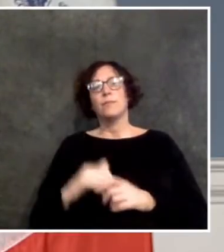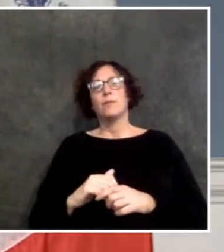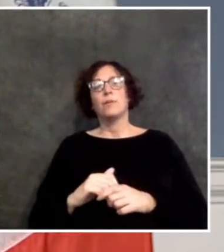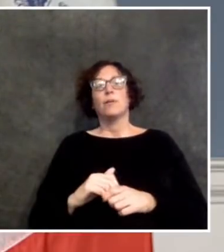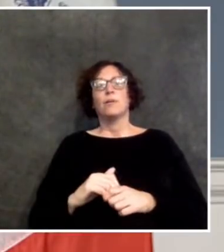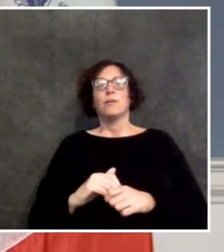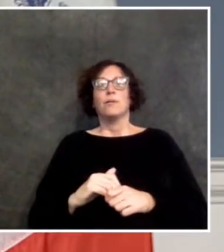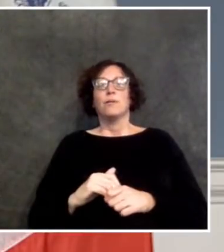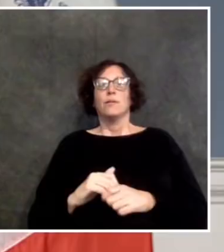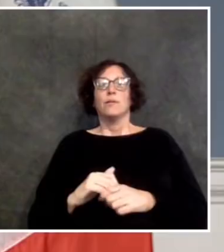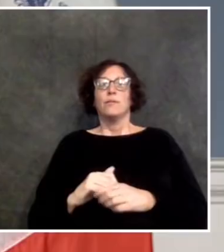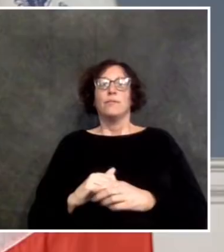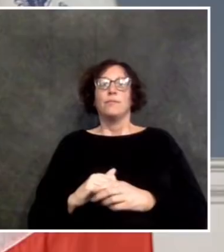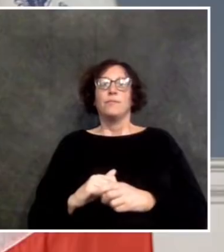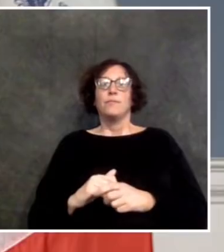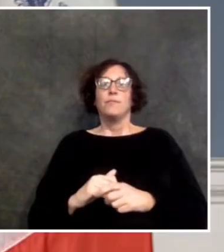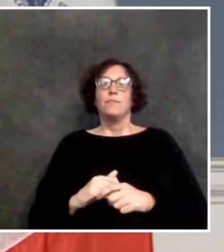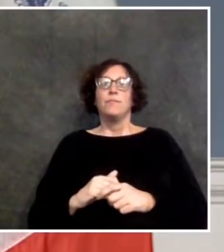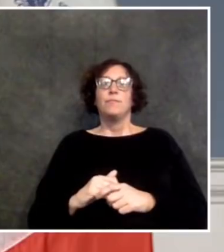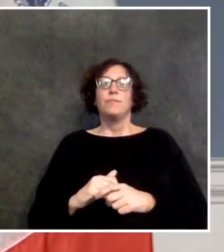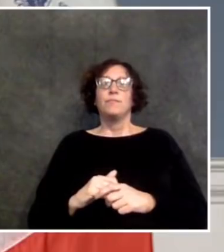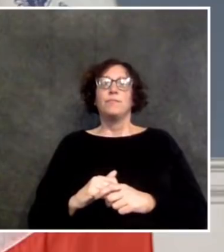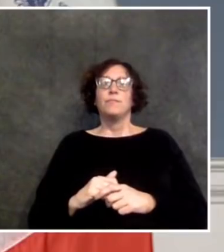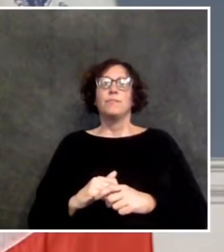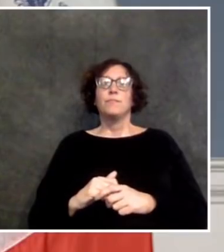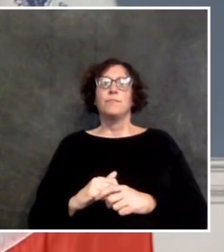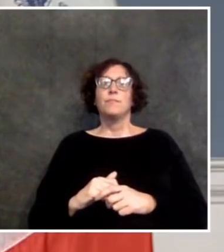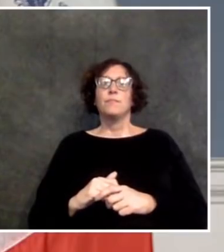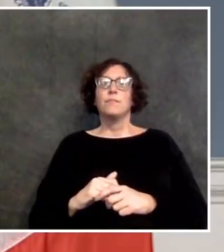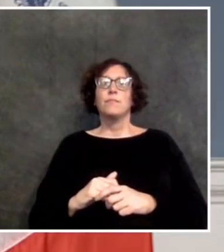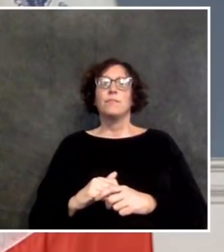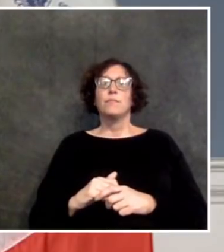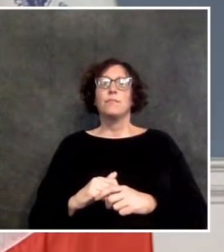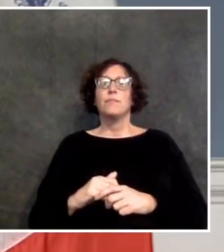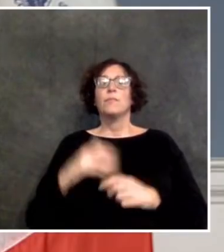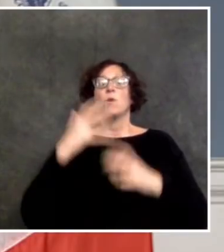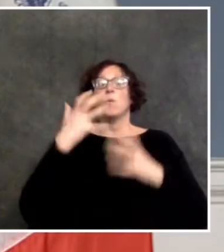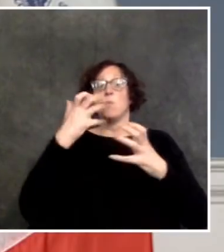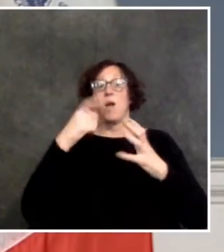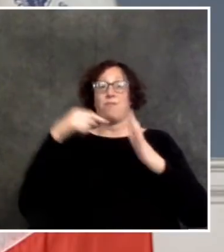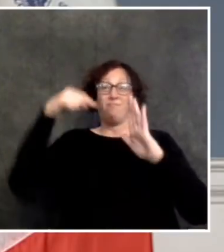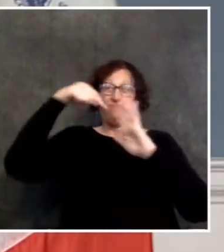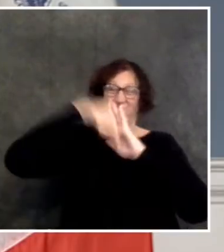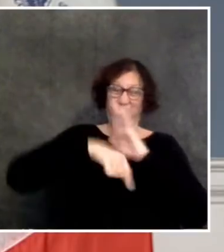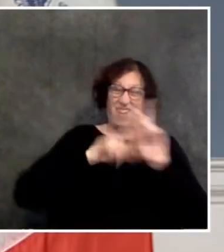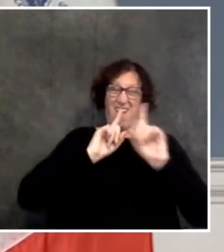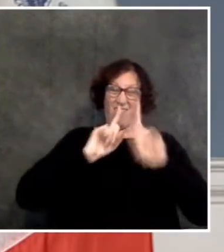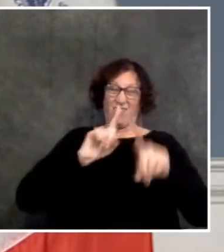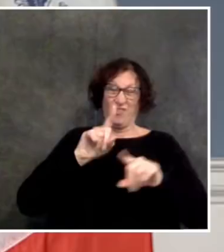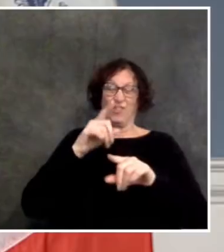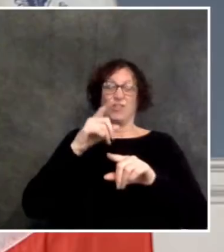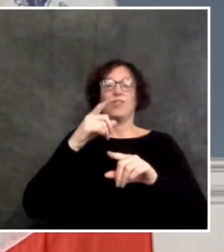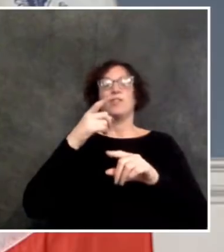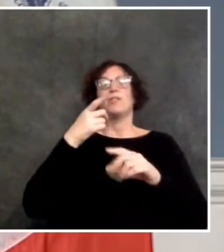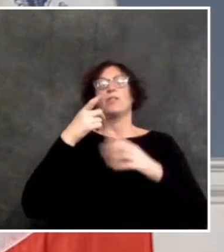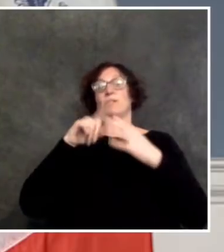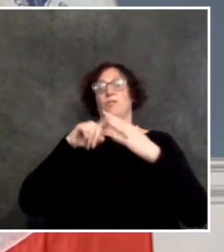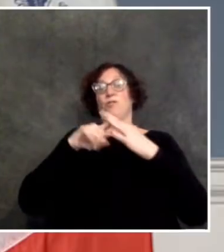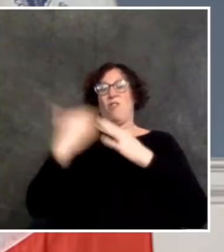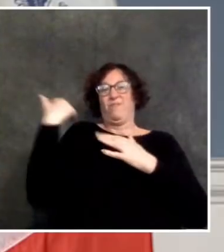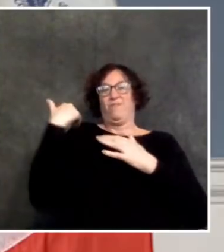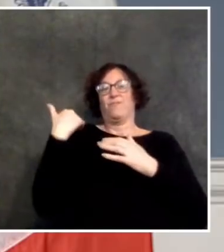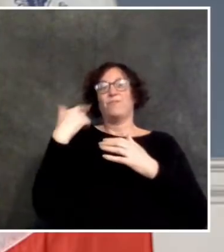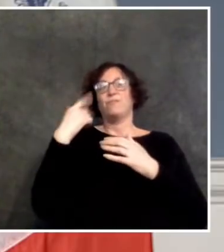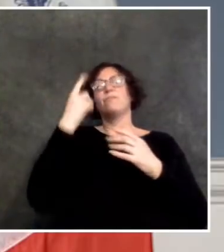the origins. And I know my colleagues feel this deeply. We started on January 24th calling on the federal government to give